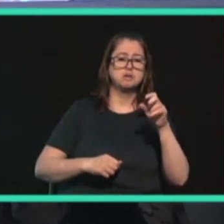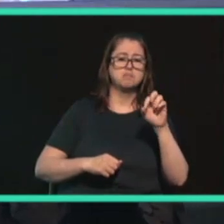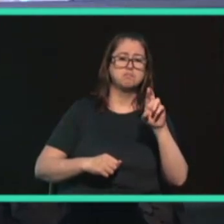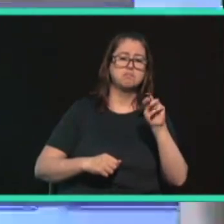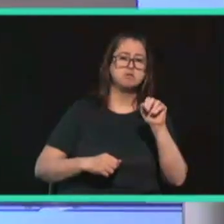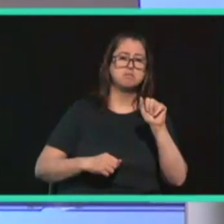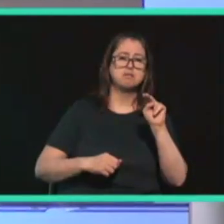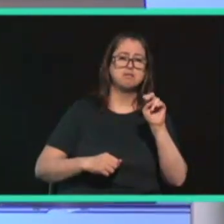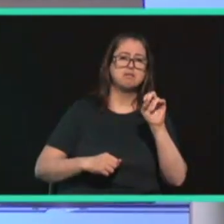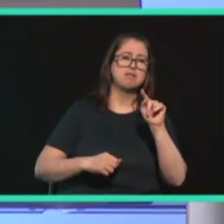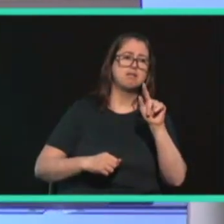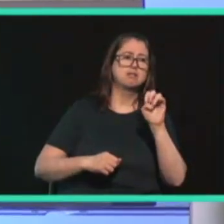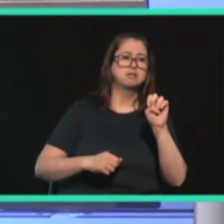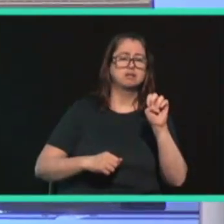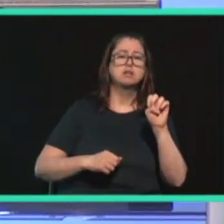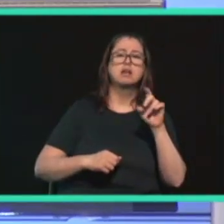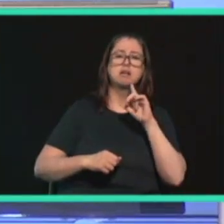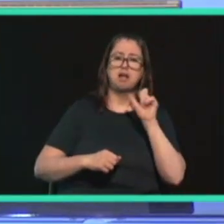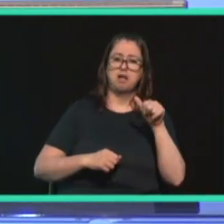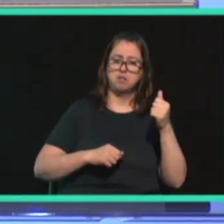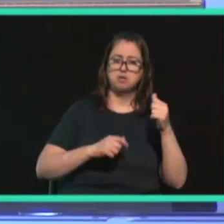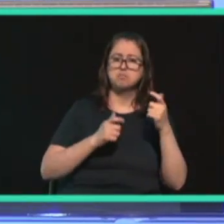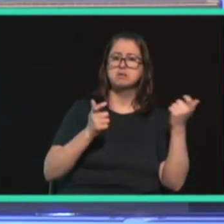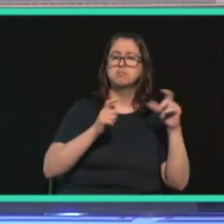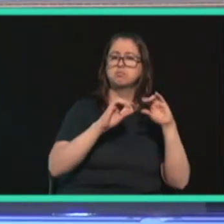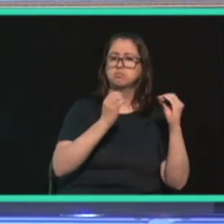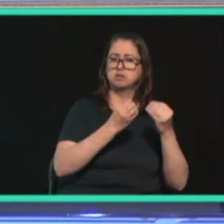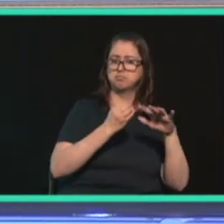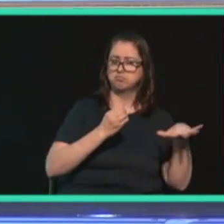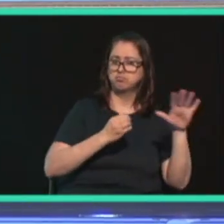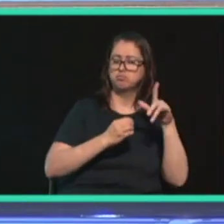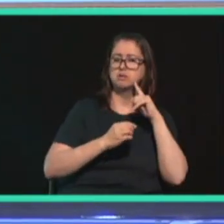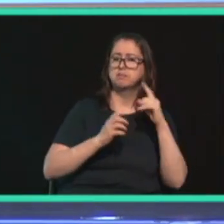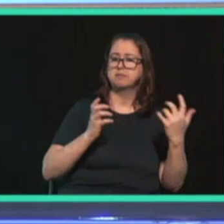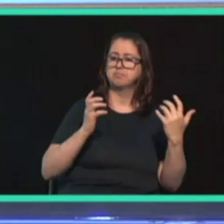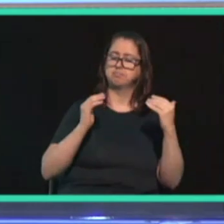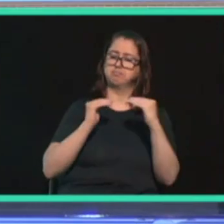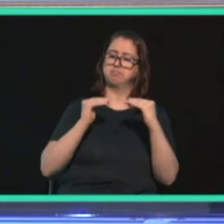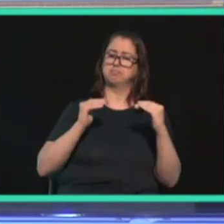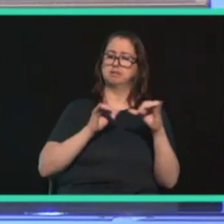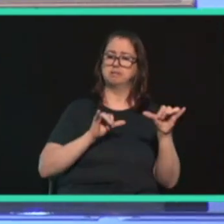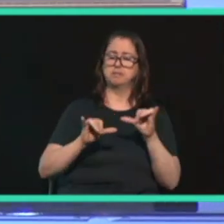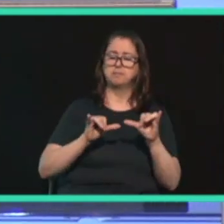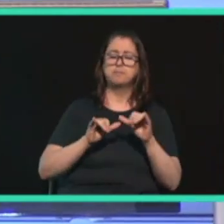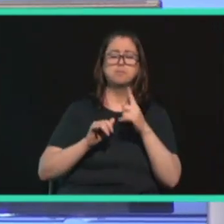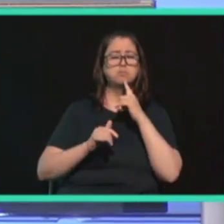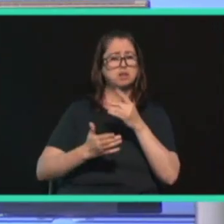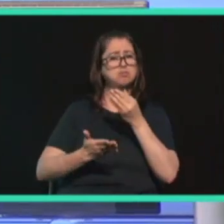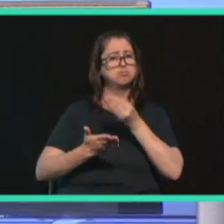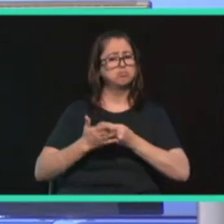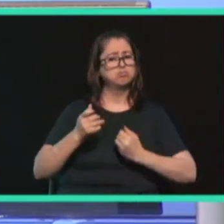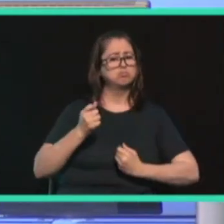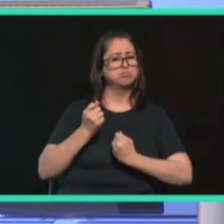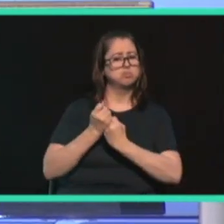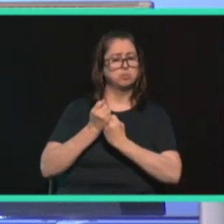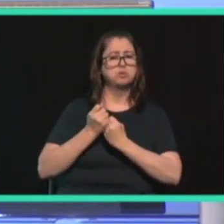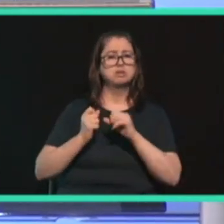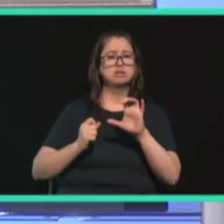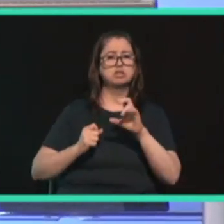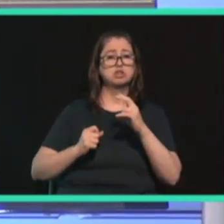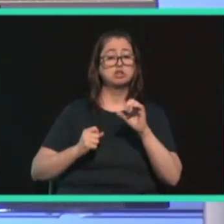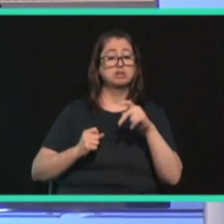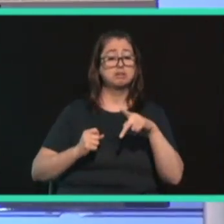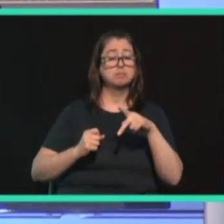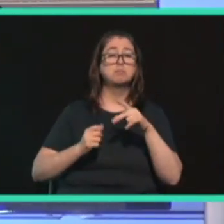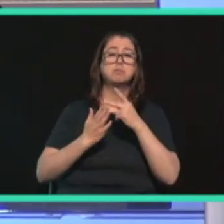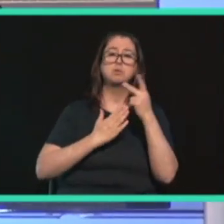corporates as well. So there's a lot that shows the evidence base for the CHIP program. However, there are some other exciting, what